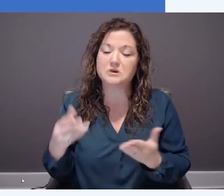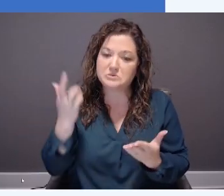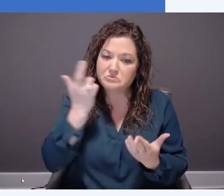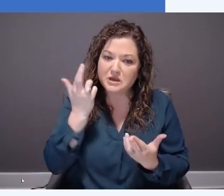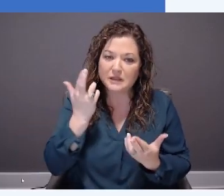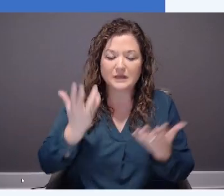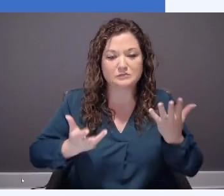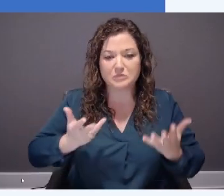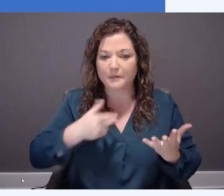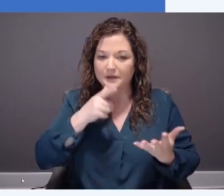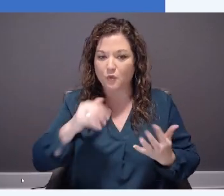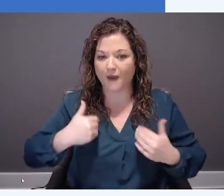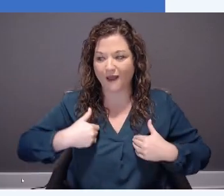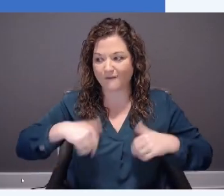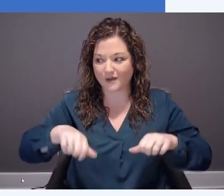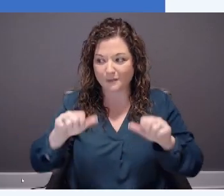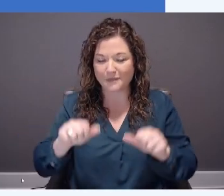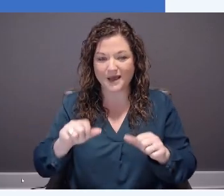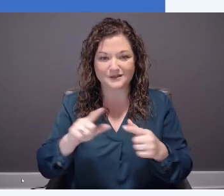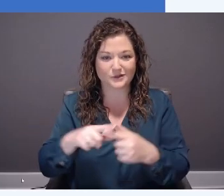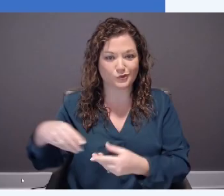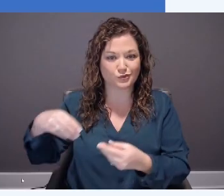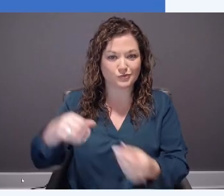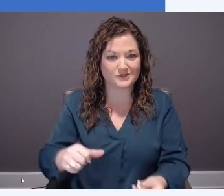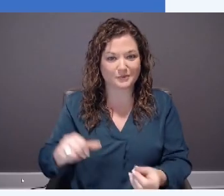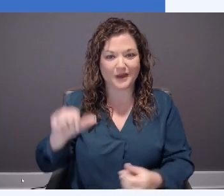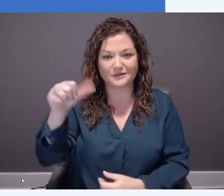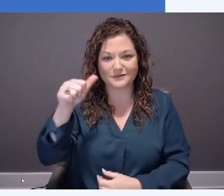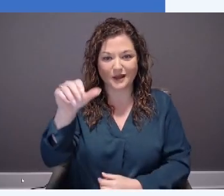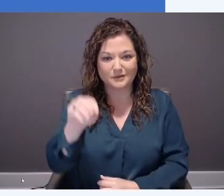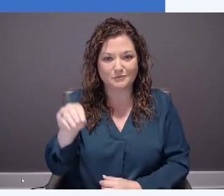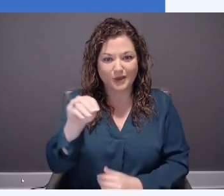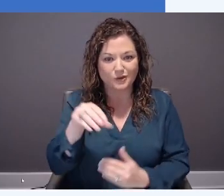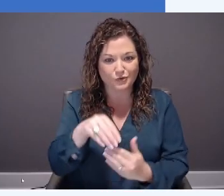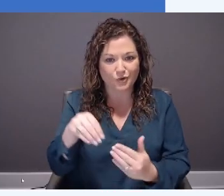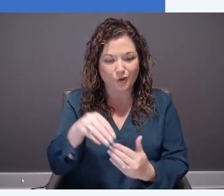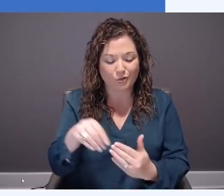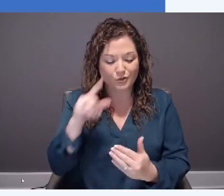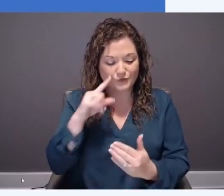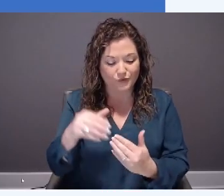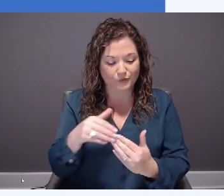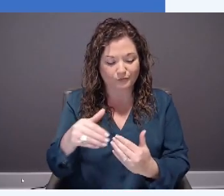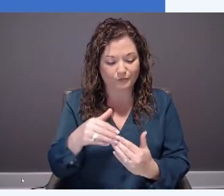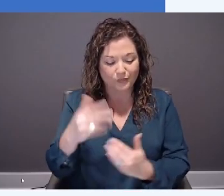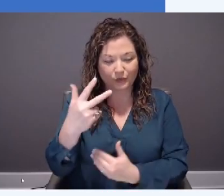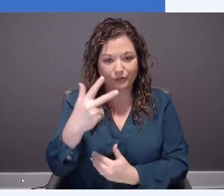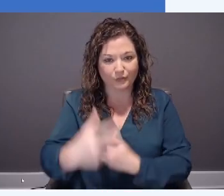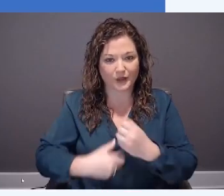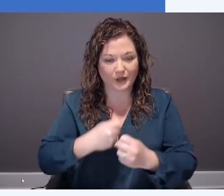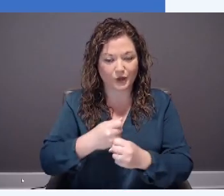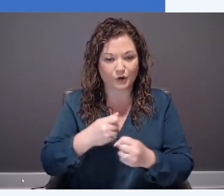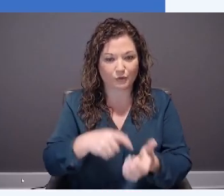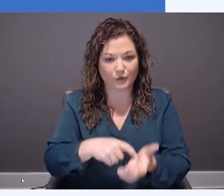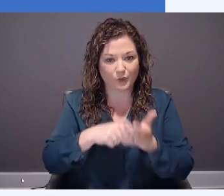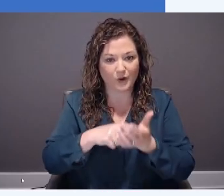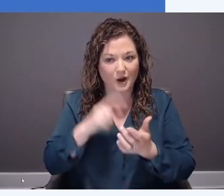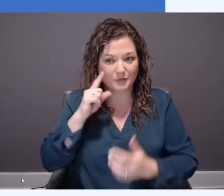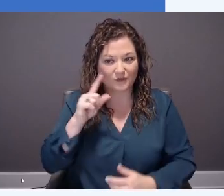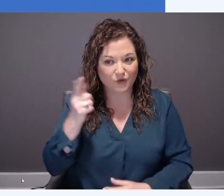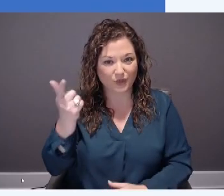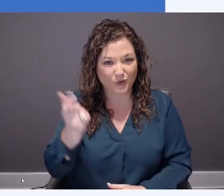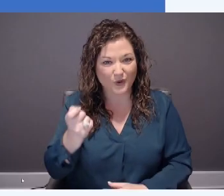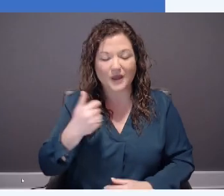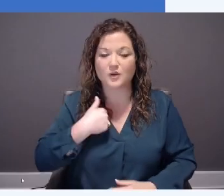capacity to spend $10 million over the three-year requirement of the grant. So we knew that we had to expand